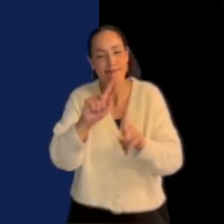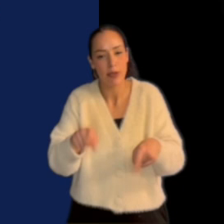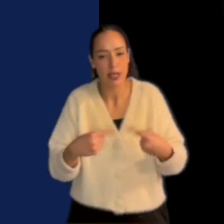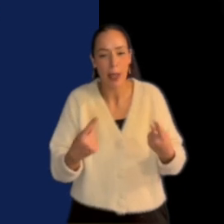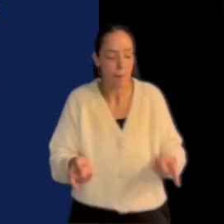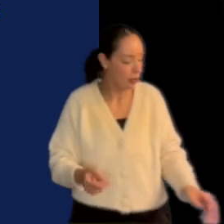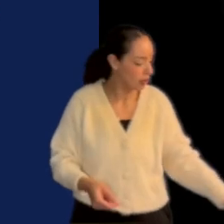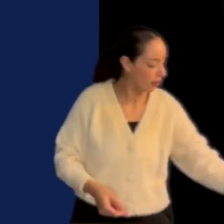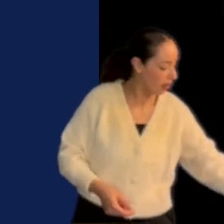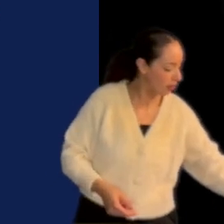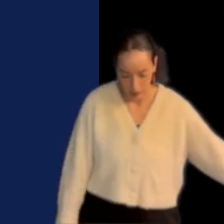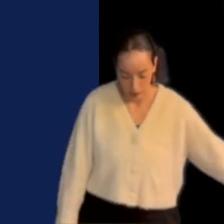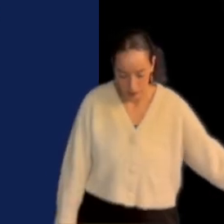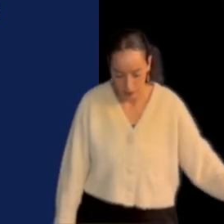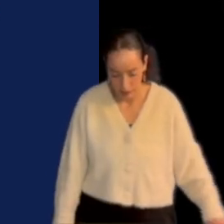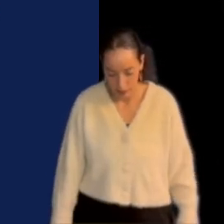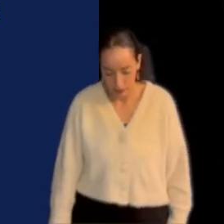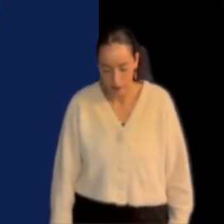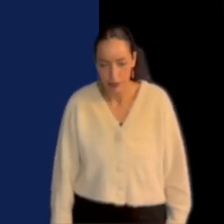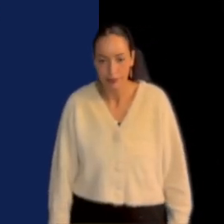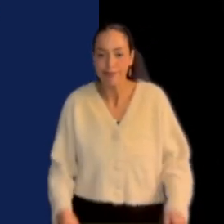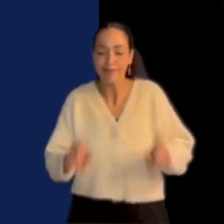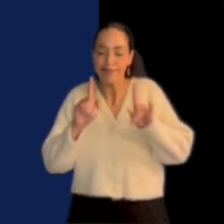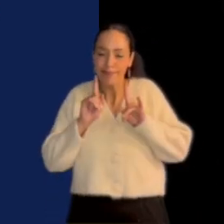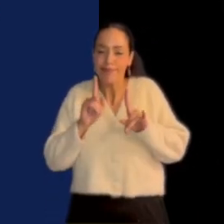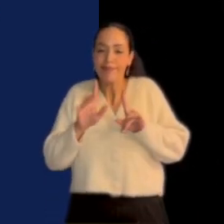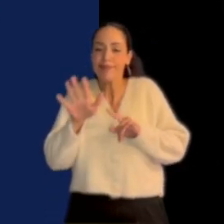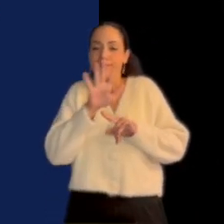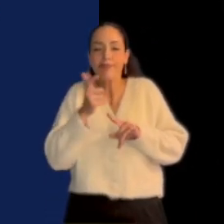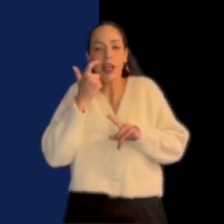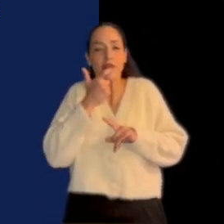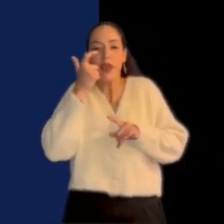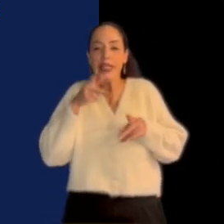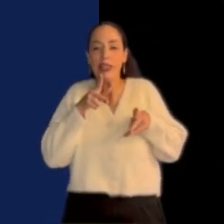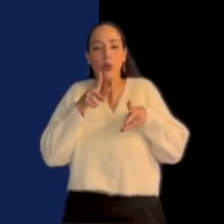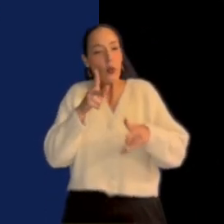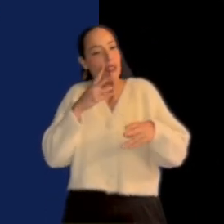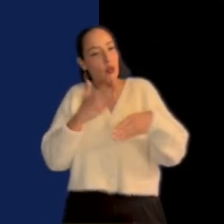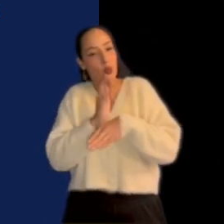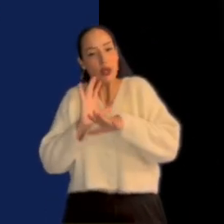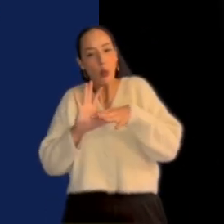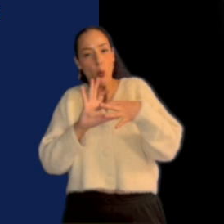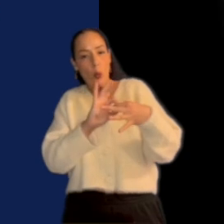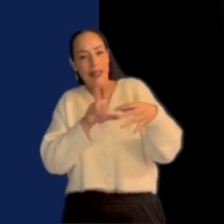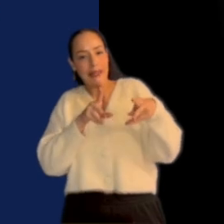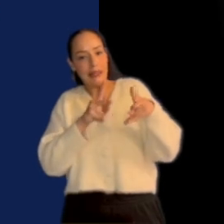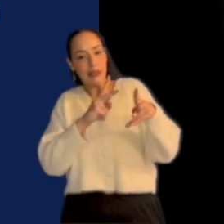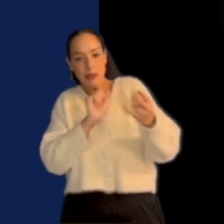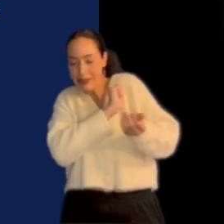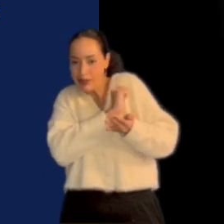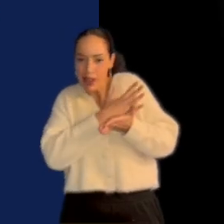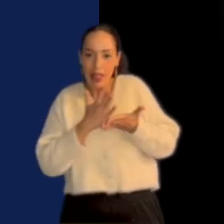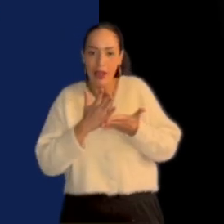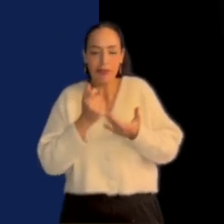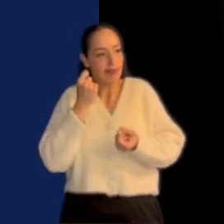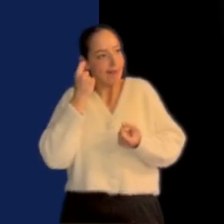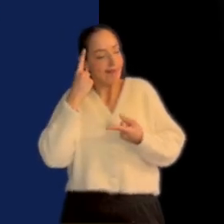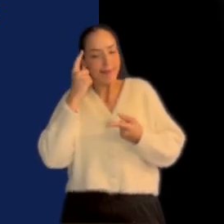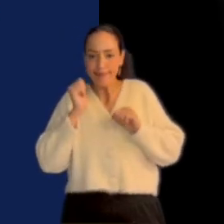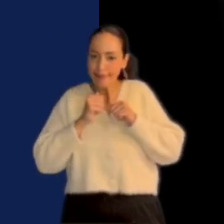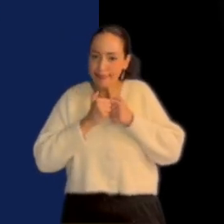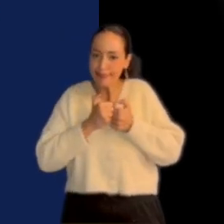is about finding ways to work with and within these systems with clarity, understanding, kindness, compassion, empathy, skill and